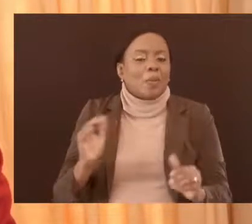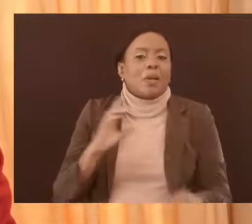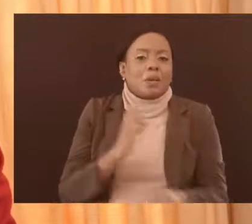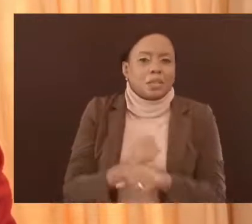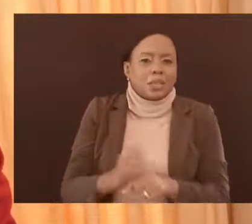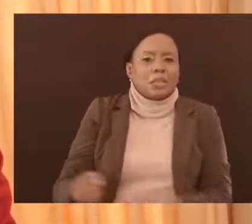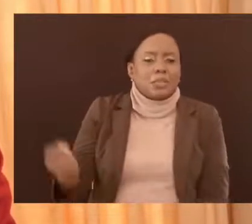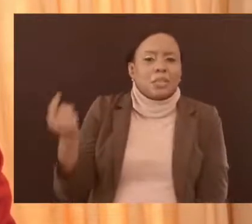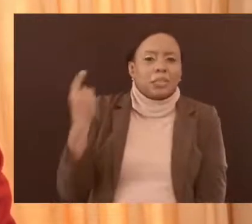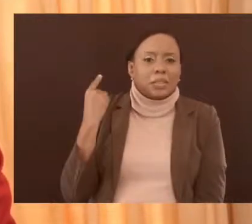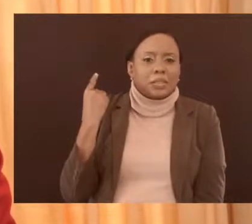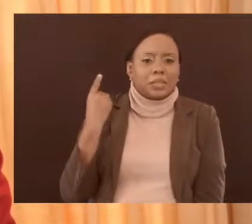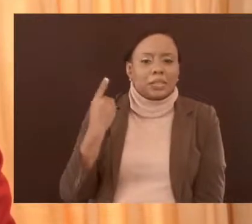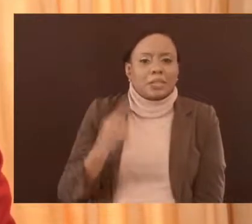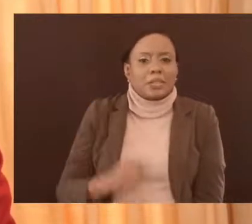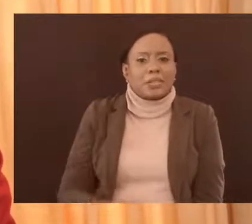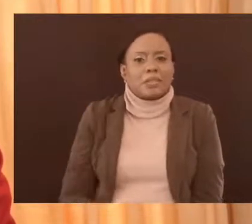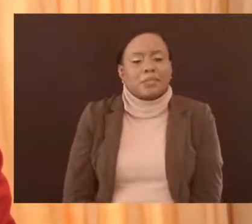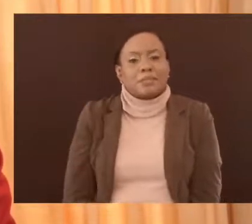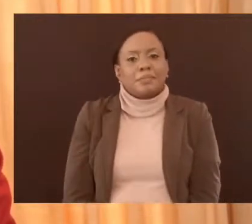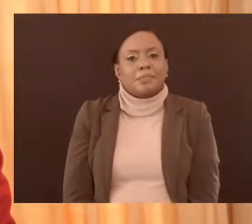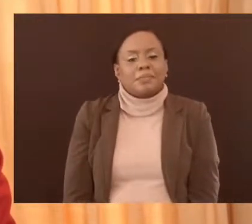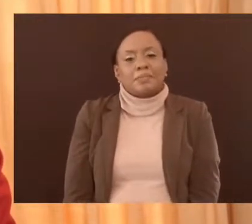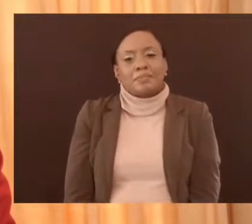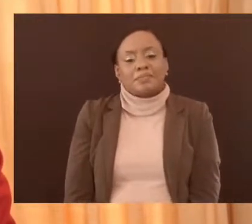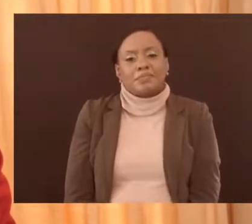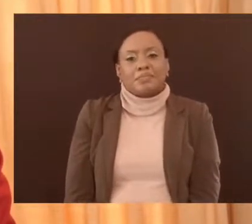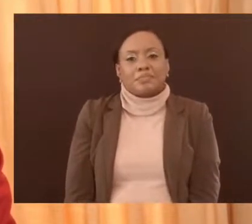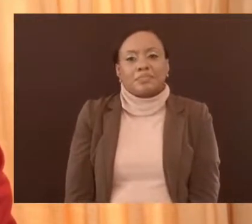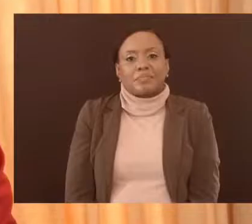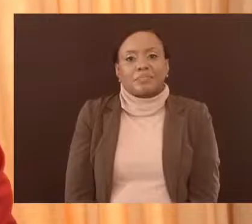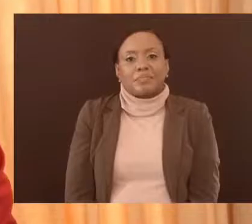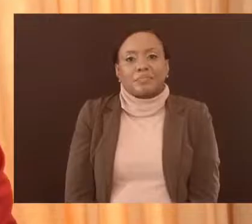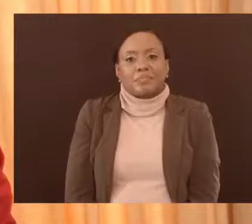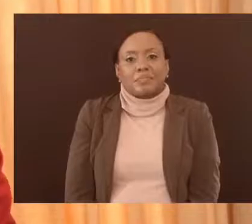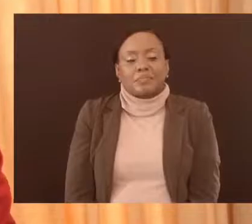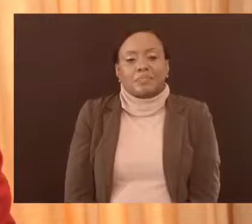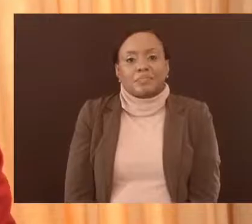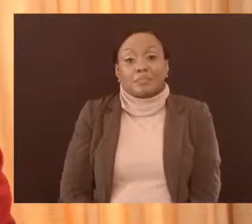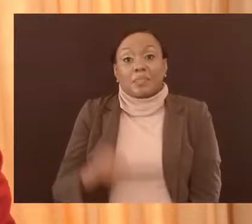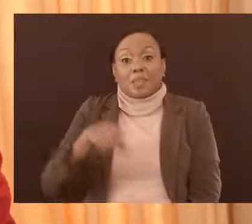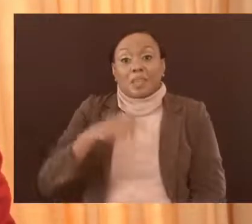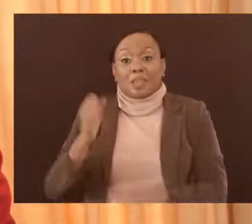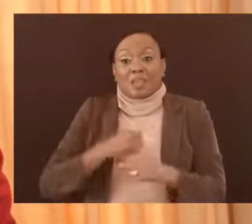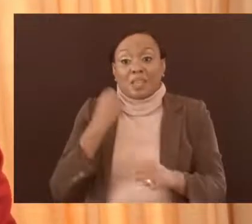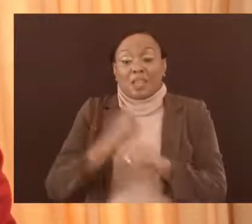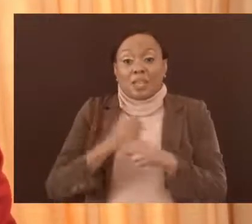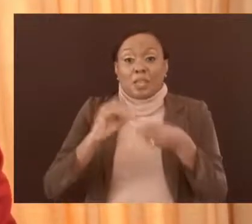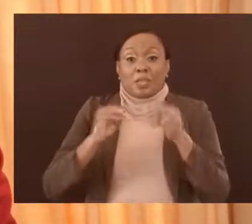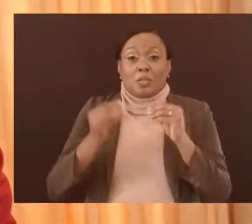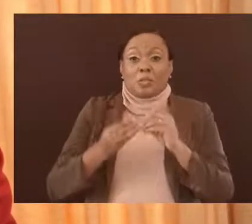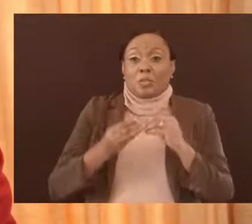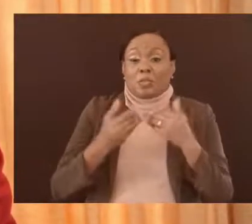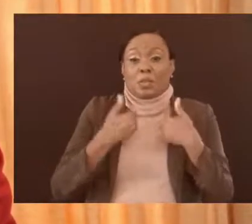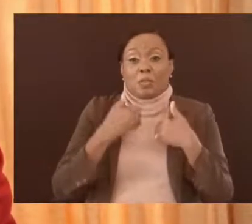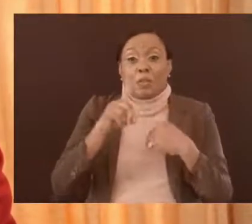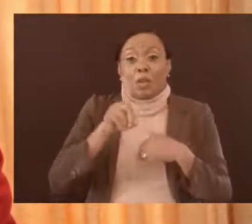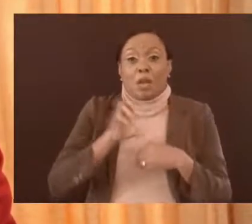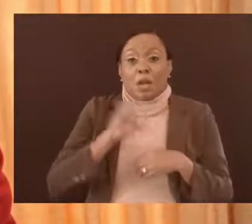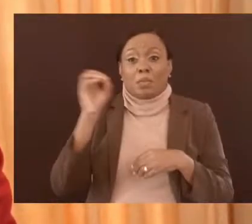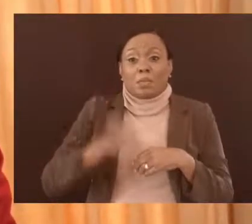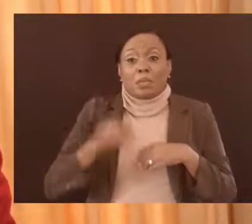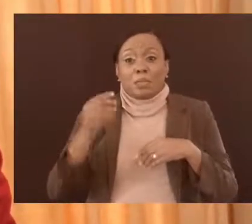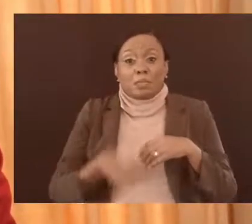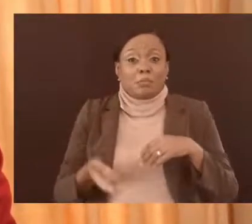1,463, or 43.3% in 2020. While this year the number of students scoring 100% increased